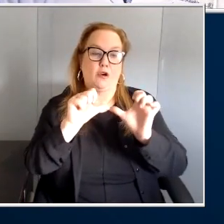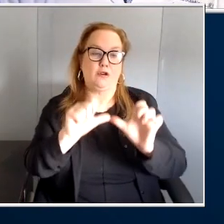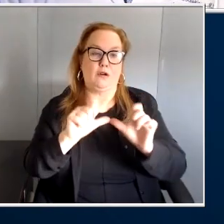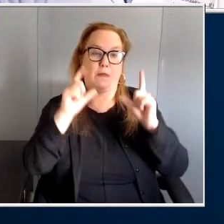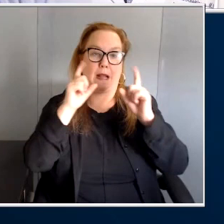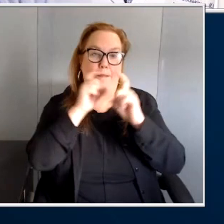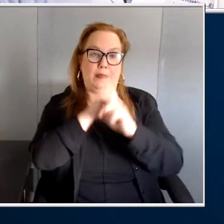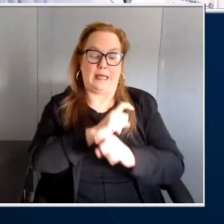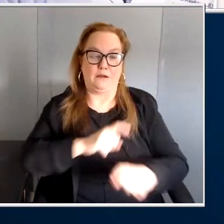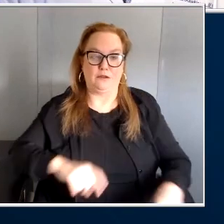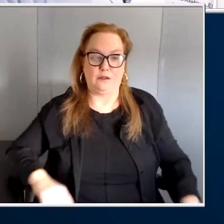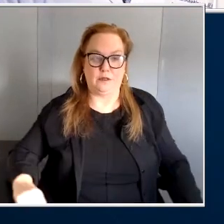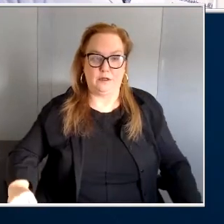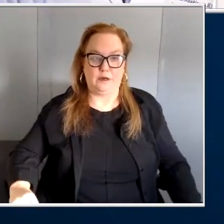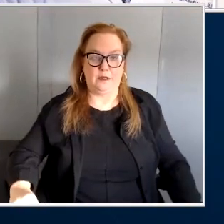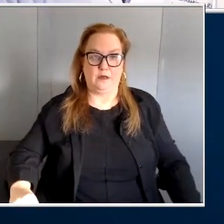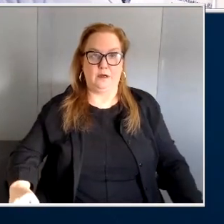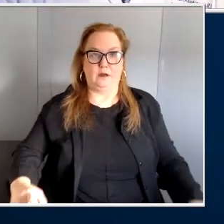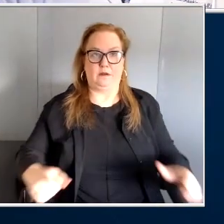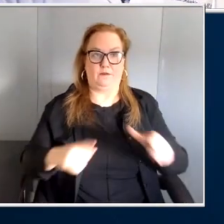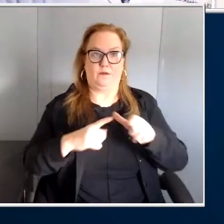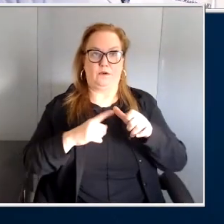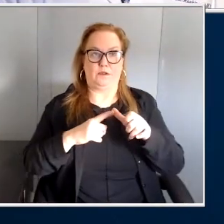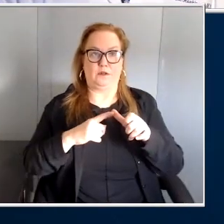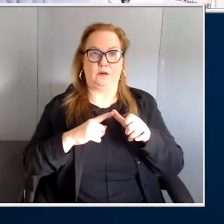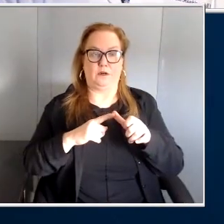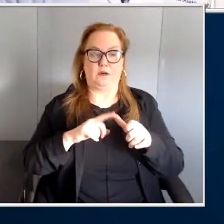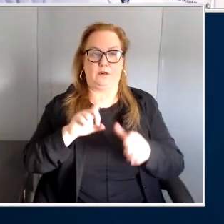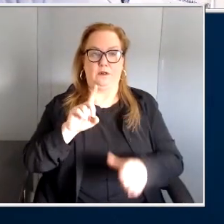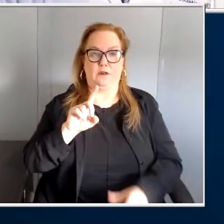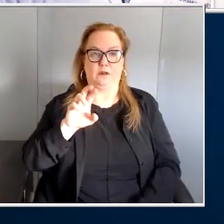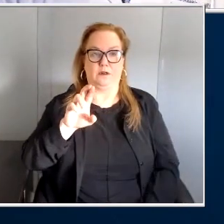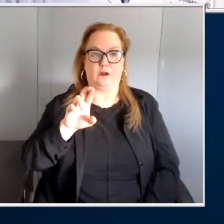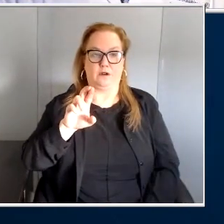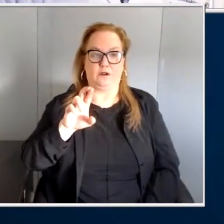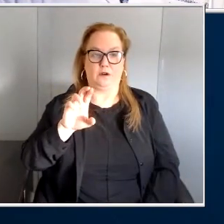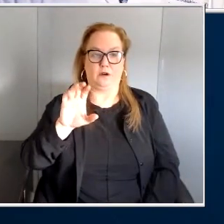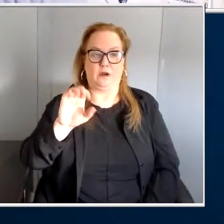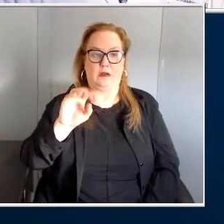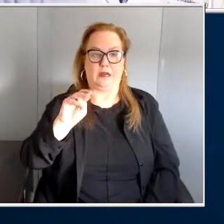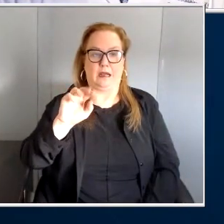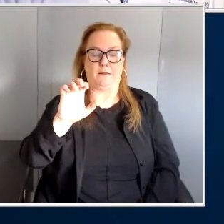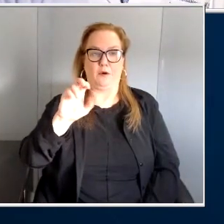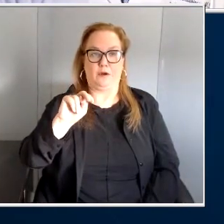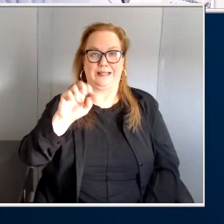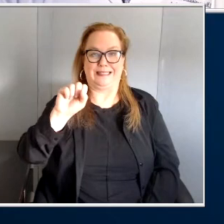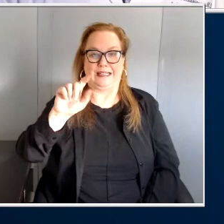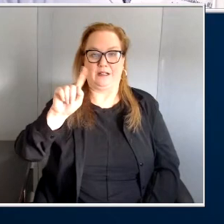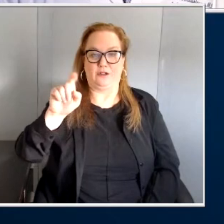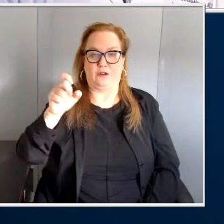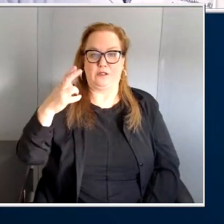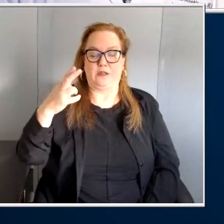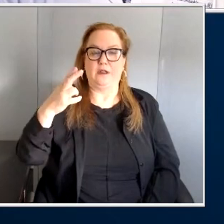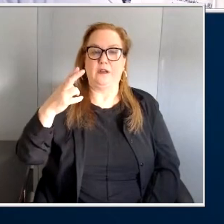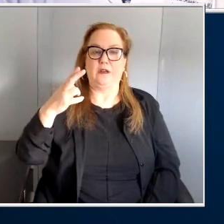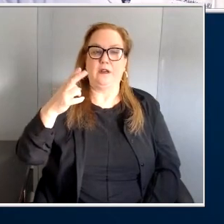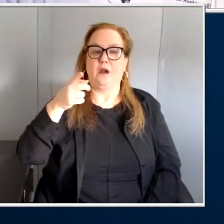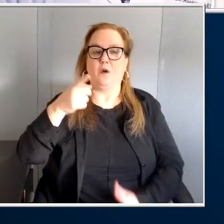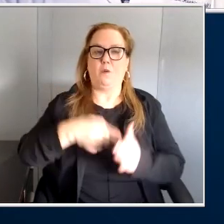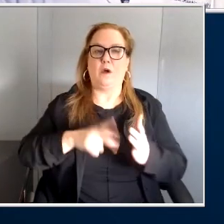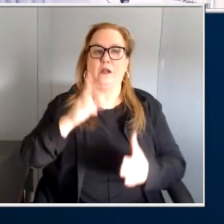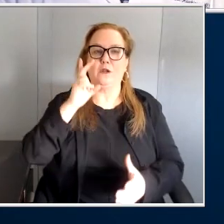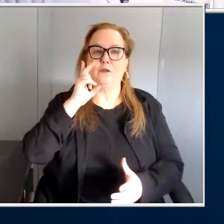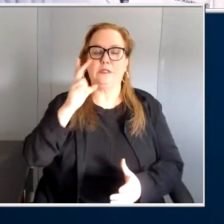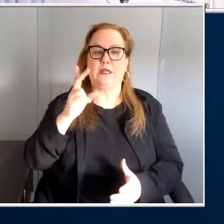complications of this? So first I want to turn to Dr. Edward Kammerer, Chief Medical Officer at Mosaic and St. Joe. Dr. Kammerer, what are you seeing from the